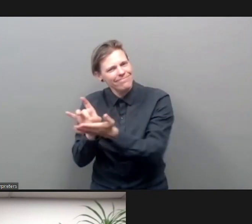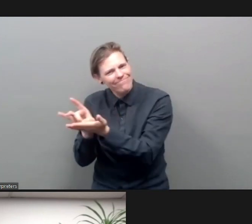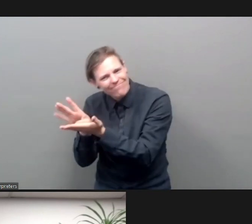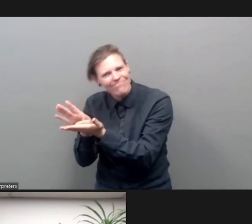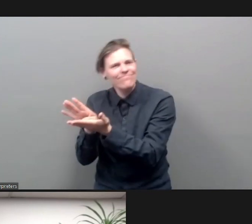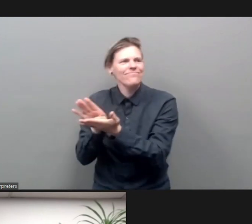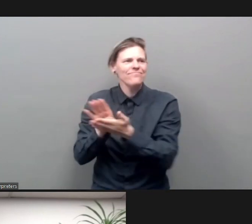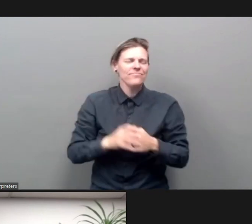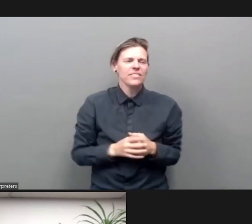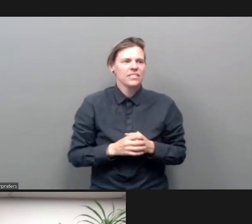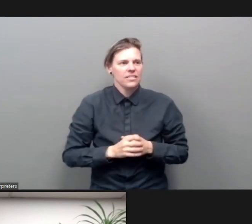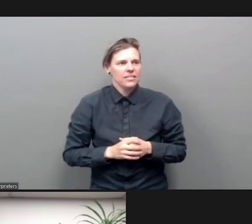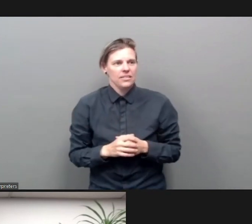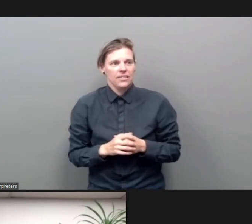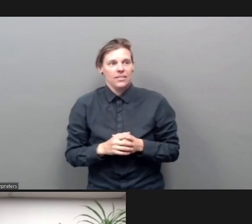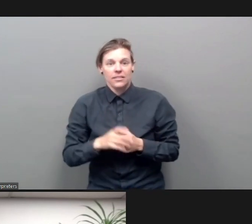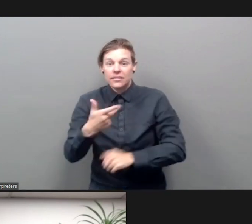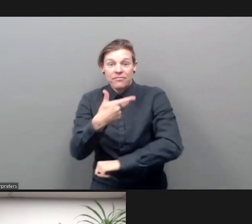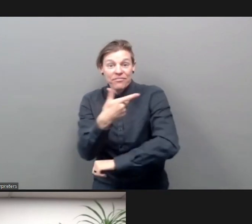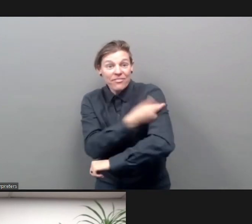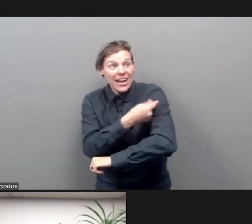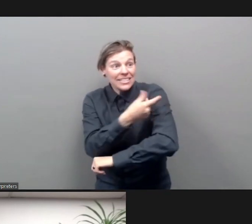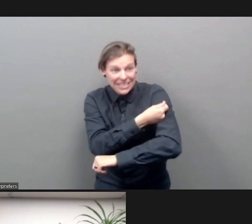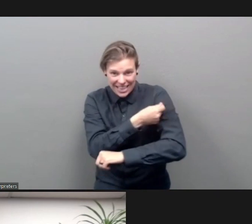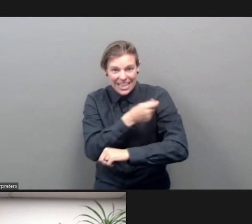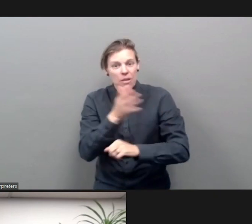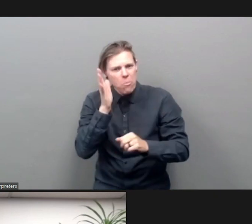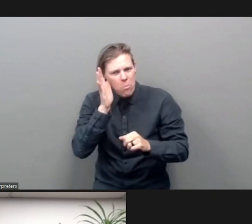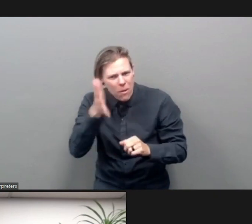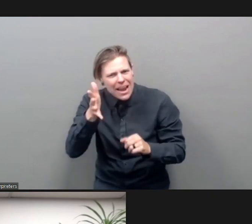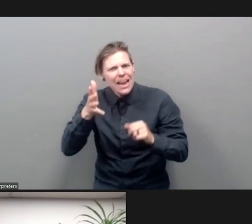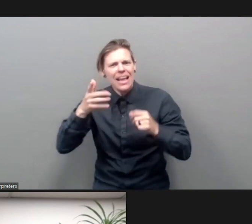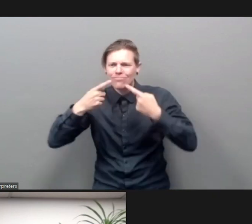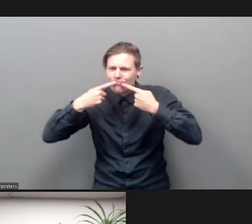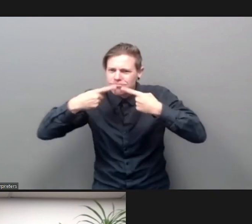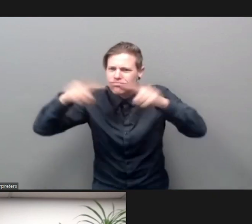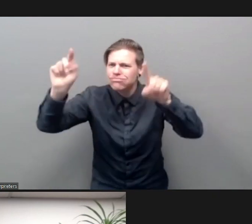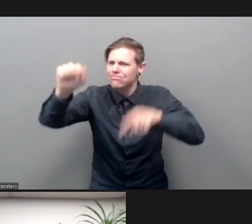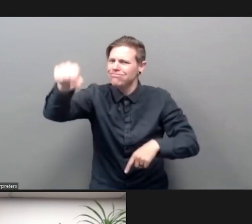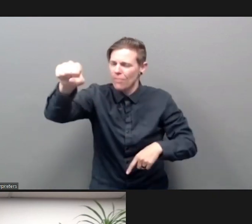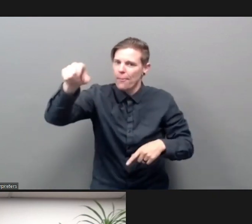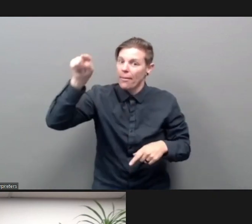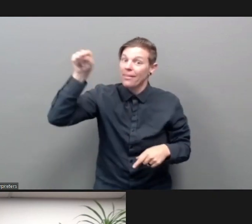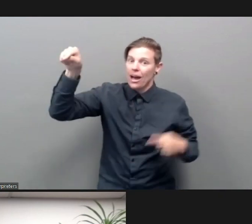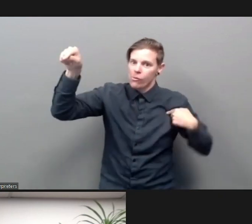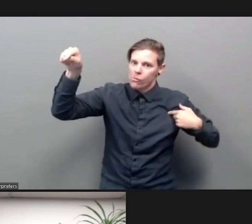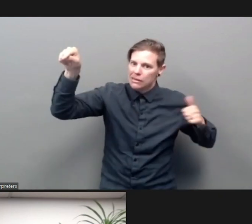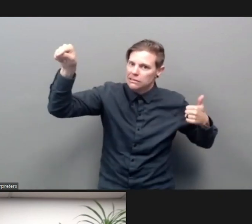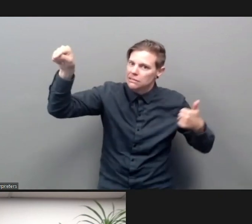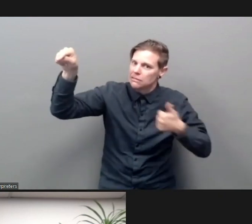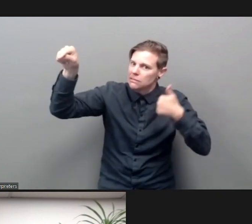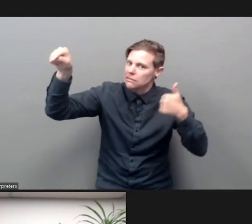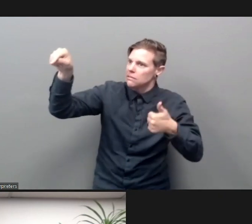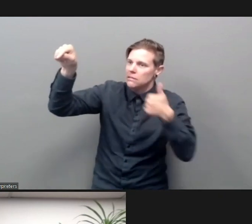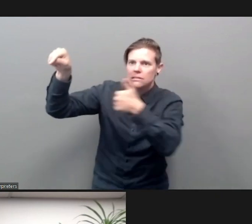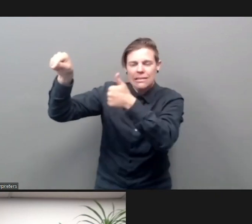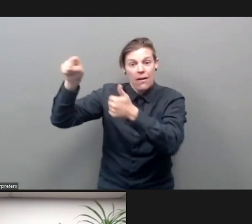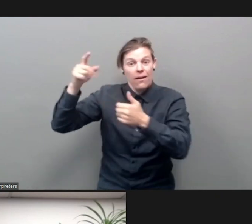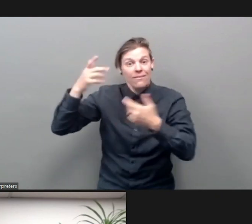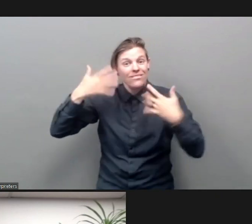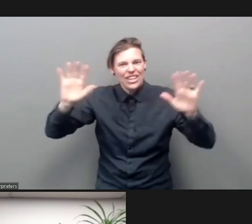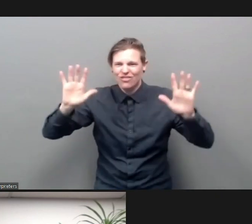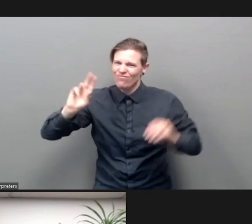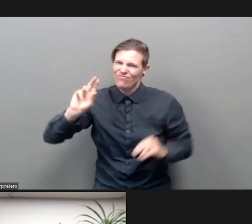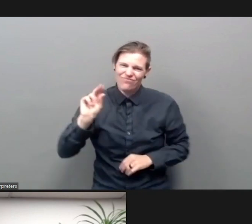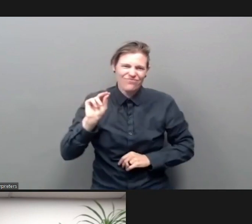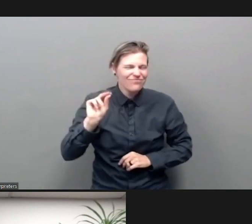of this pandemic, but we're not quite there because unvaccinated populations around the globe continue to spread